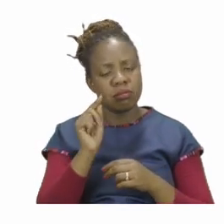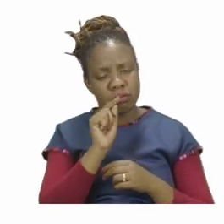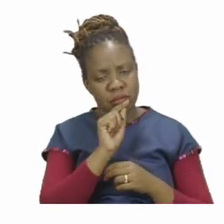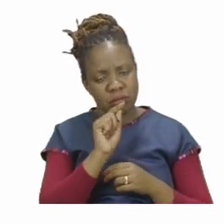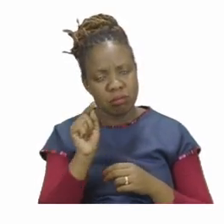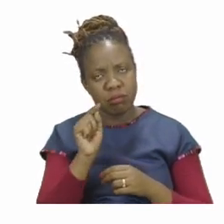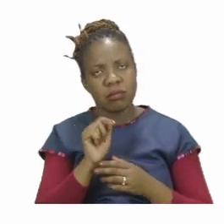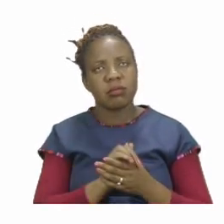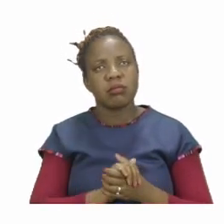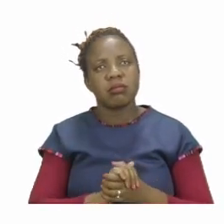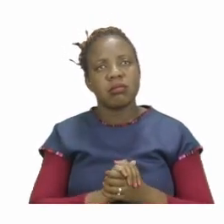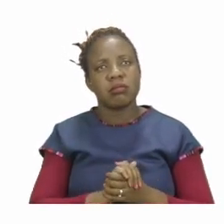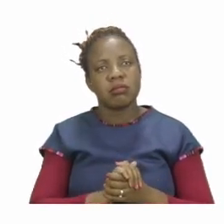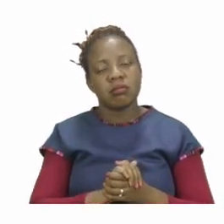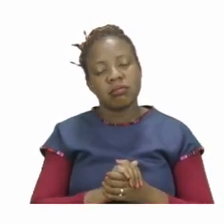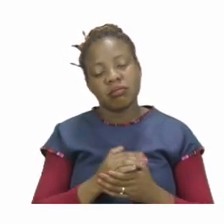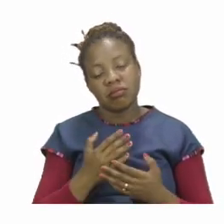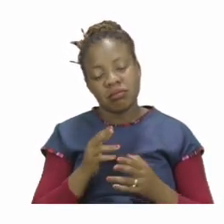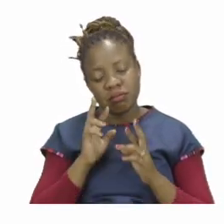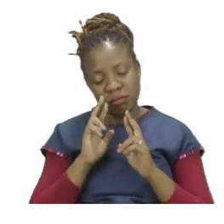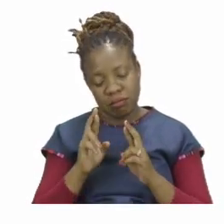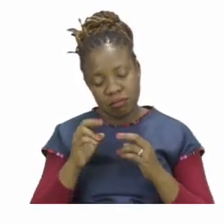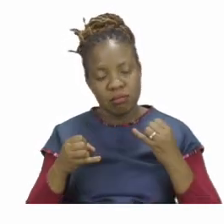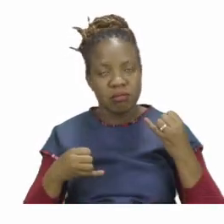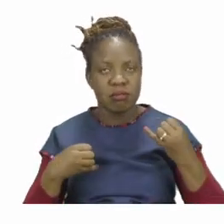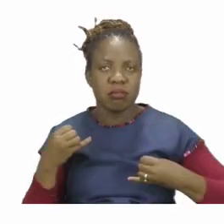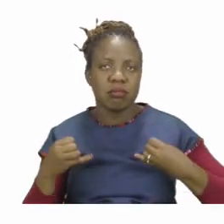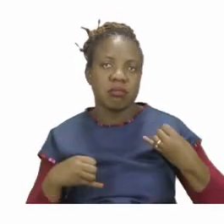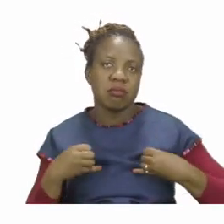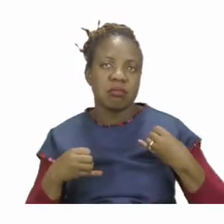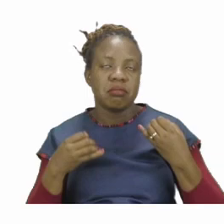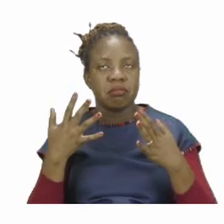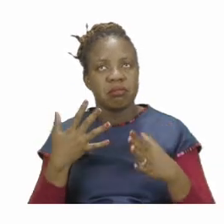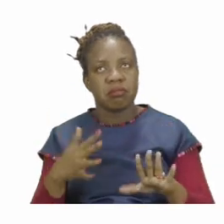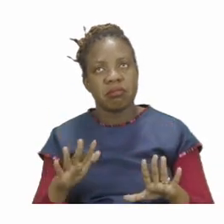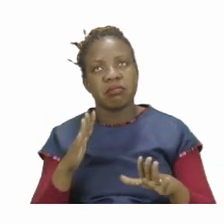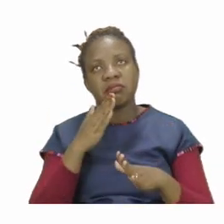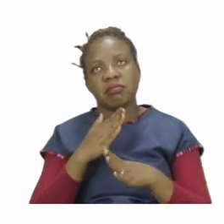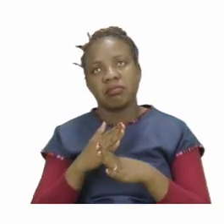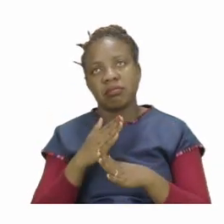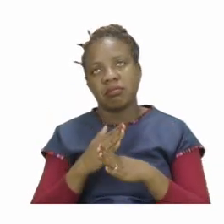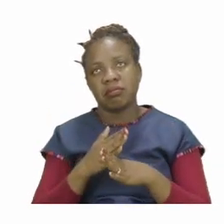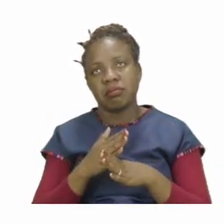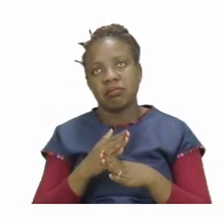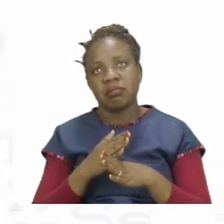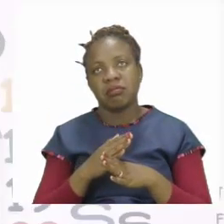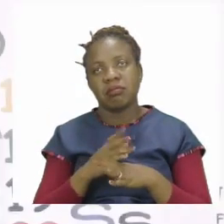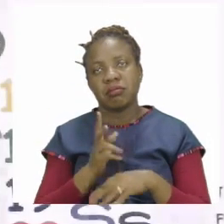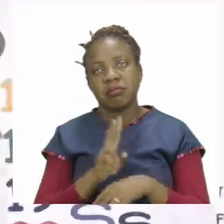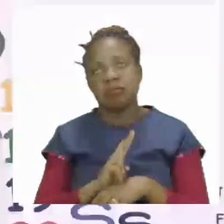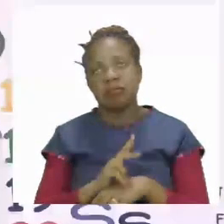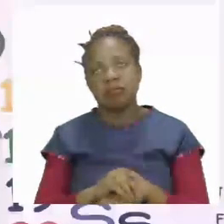I hope you will have fun finishing this activity. I will see you shortly after the break.